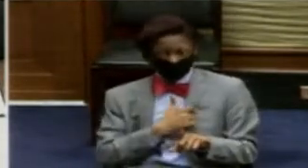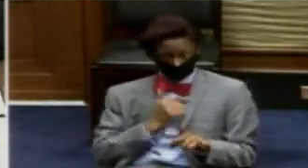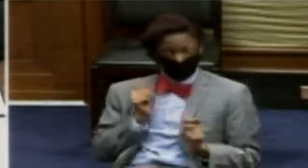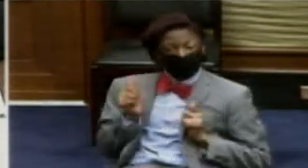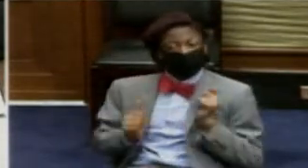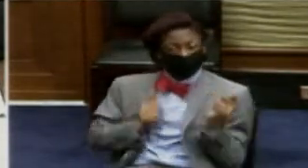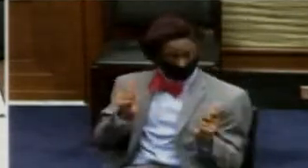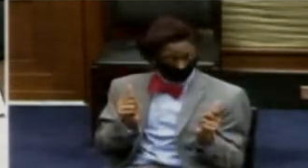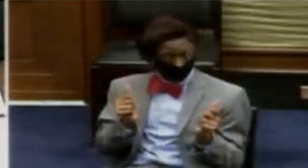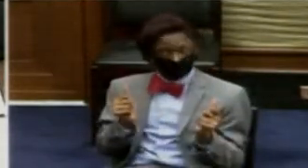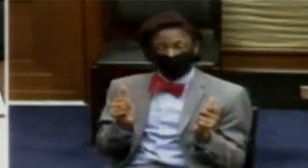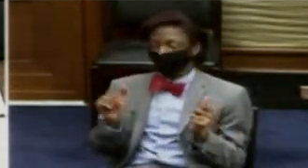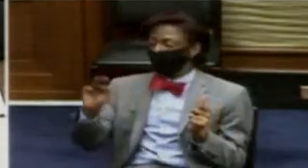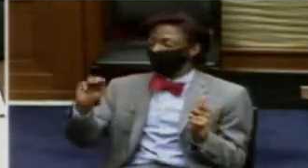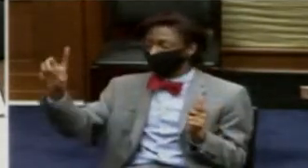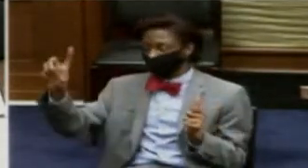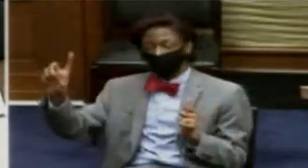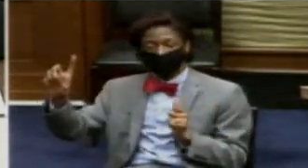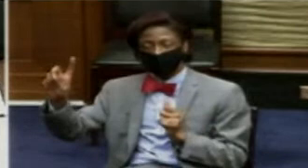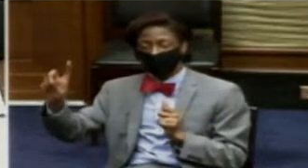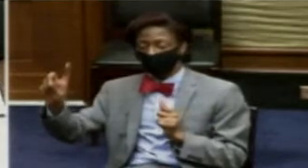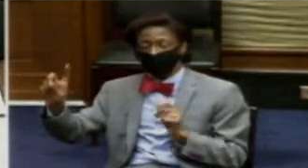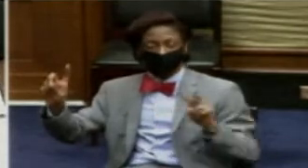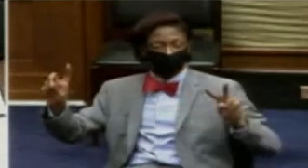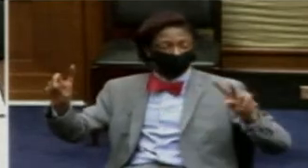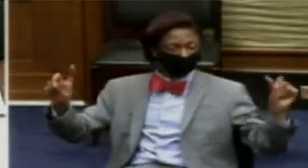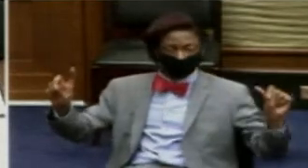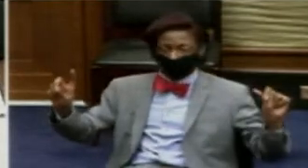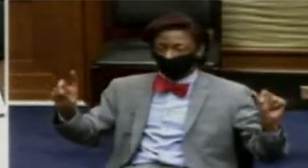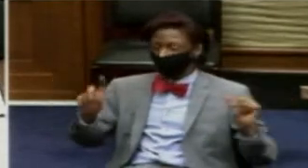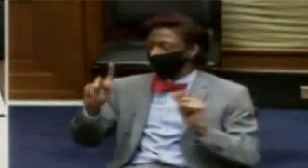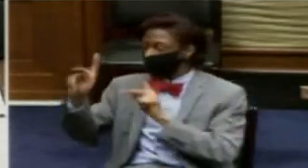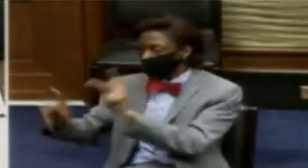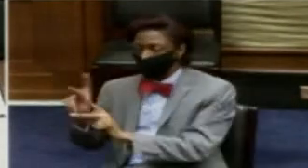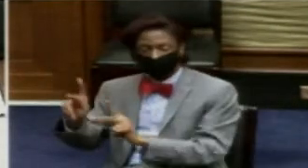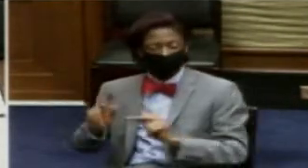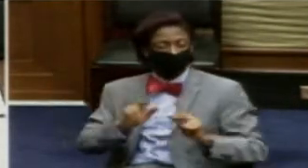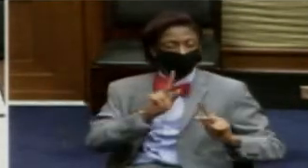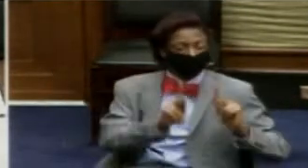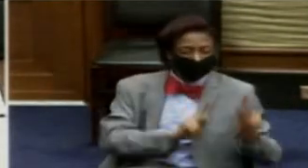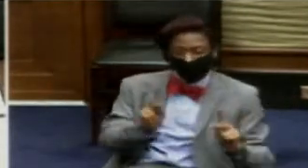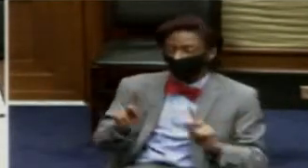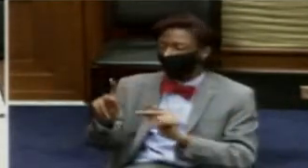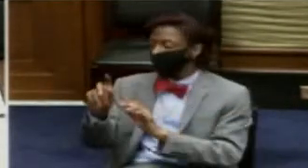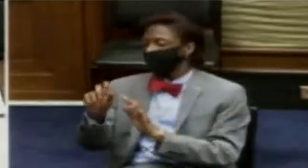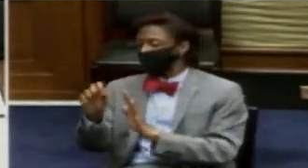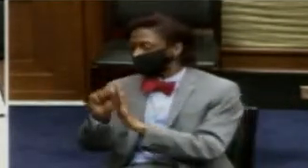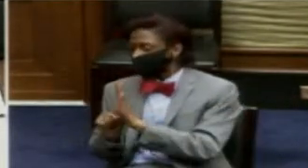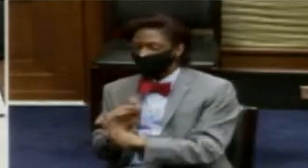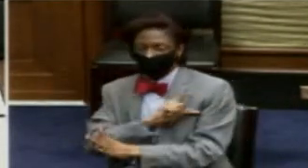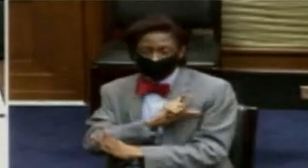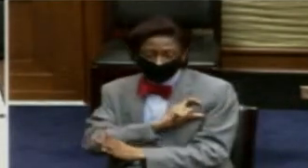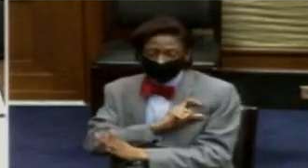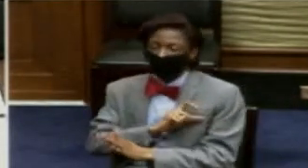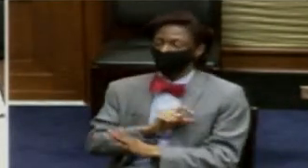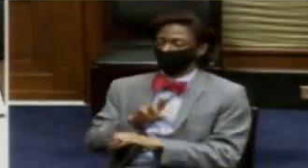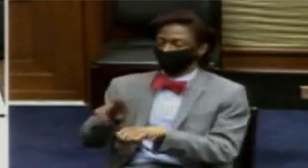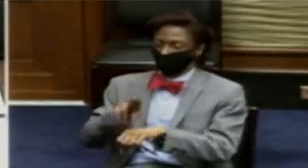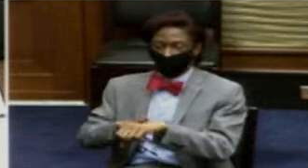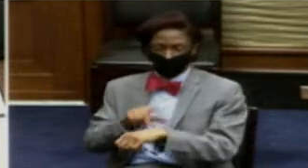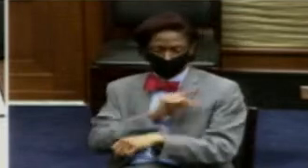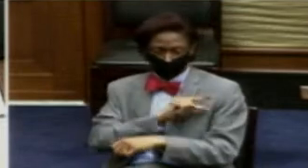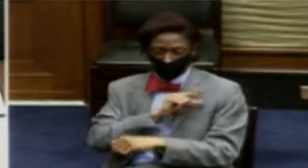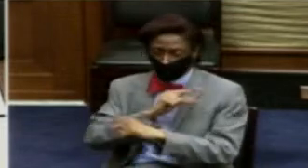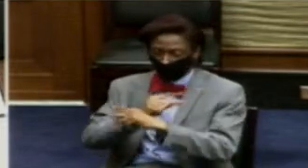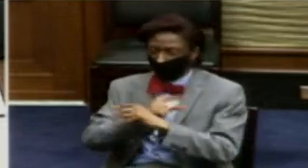the residents of Maryland and Virginia and their state police and National Guards also will step up to support